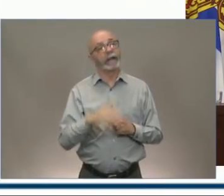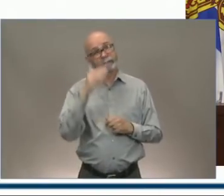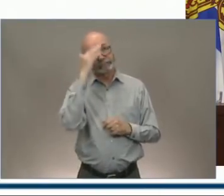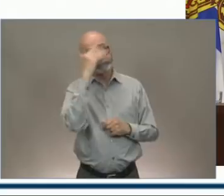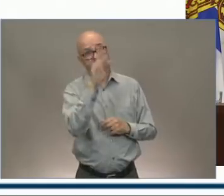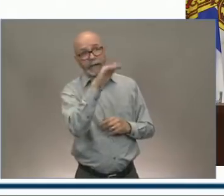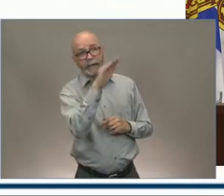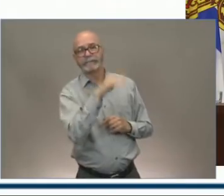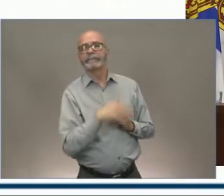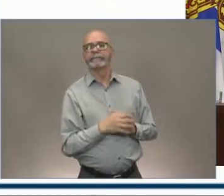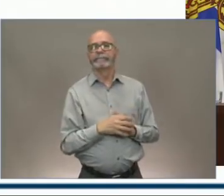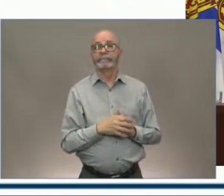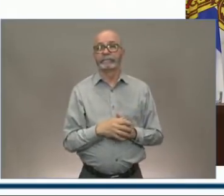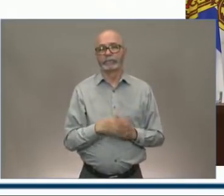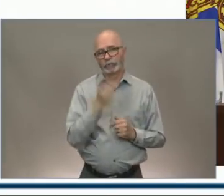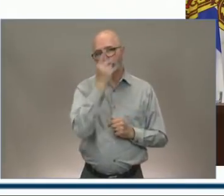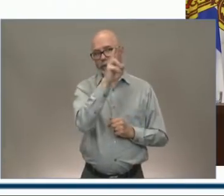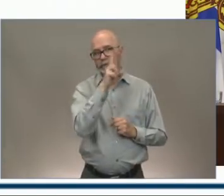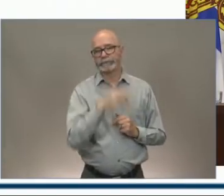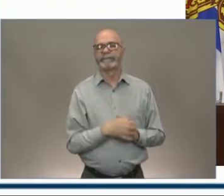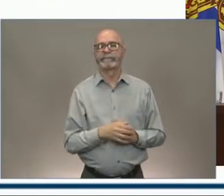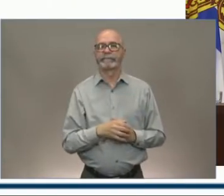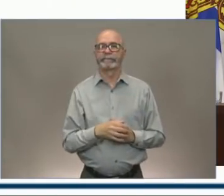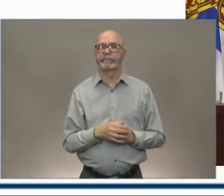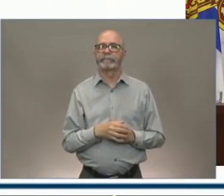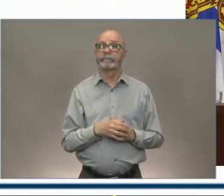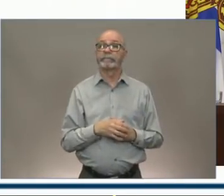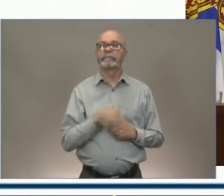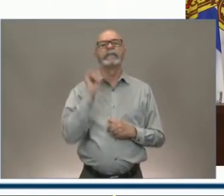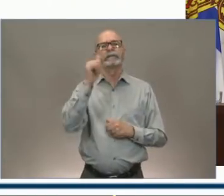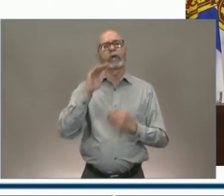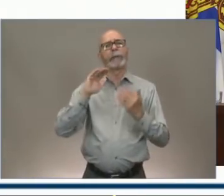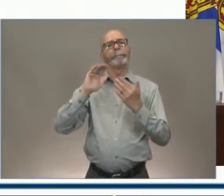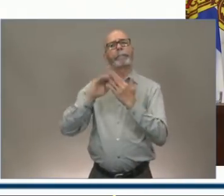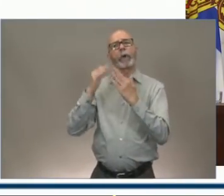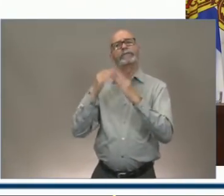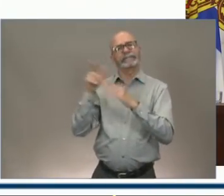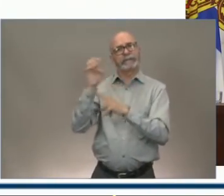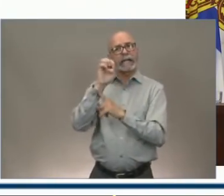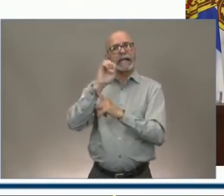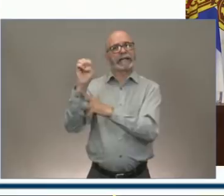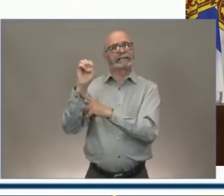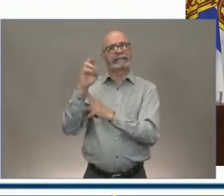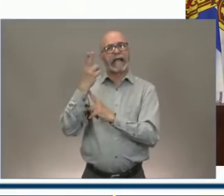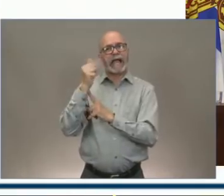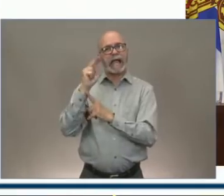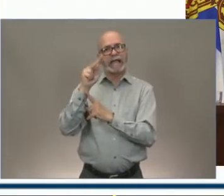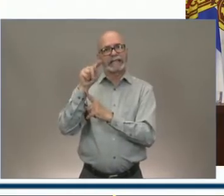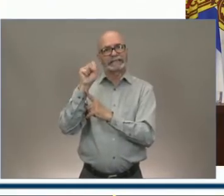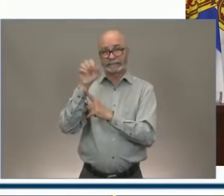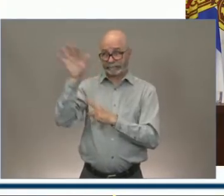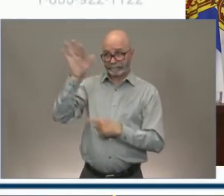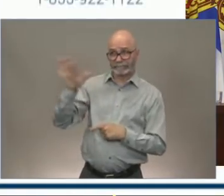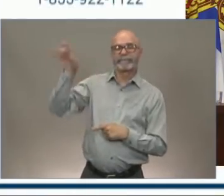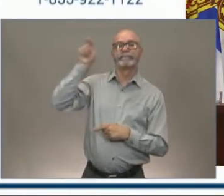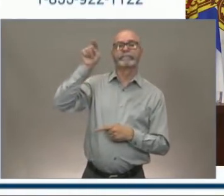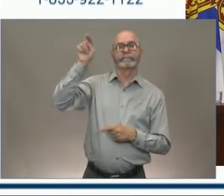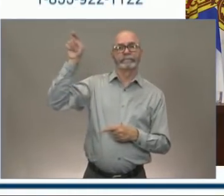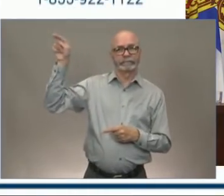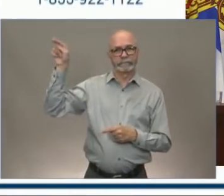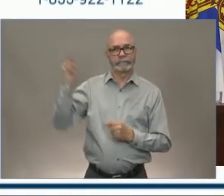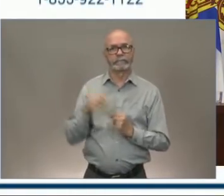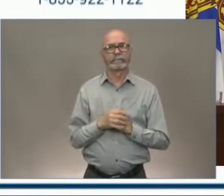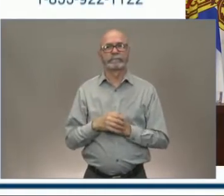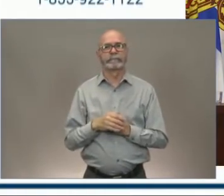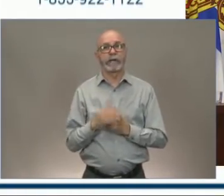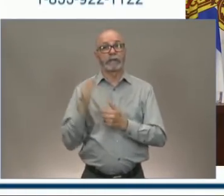Dr. Strang. In some communities in East Hants, kids from outside the restricted area all travel in to attend the same